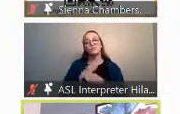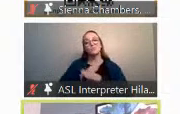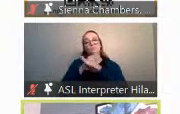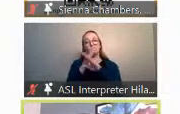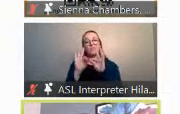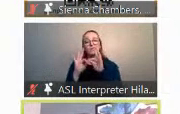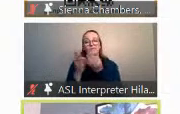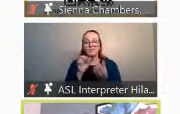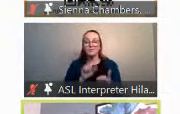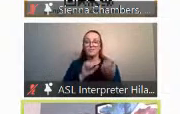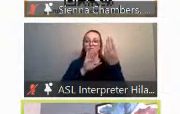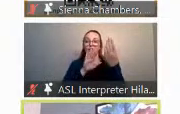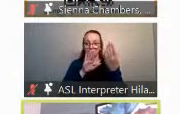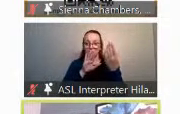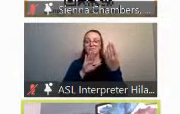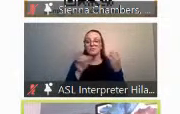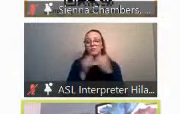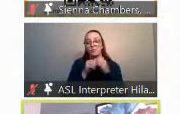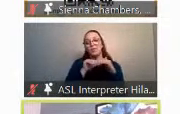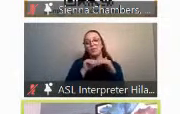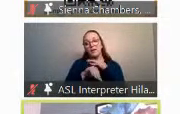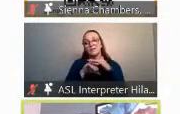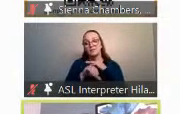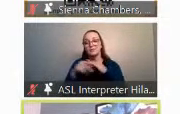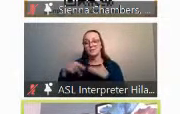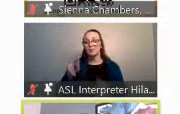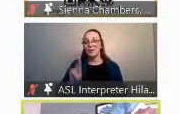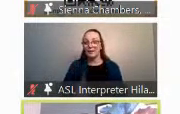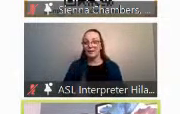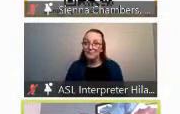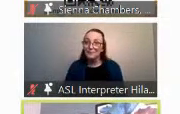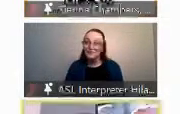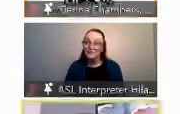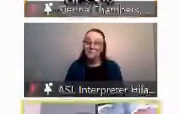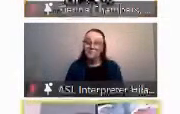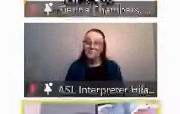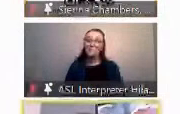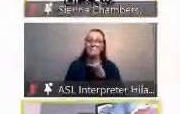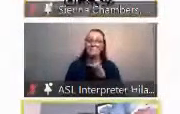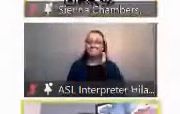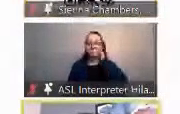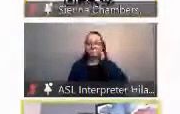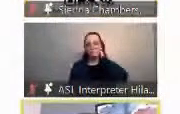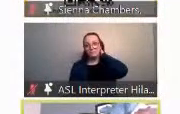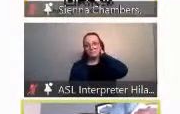face in accessing preschool. Go ahead and go to the next slide.